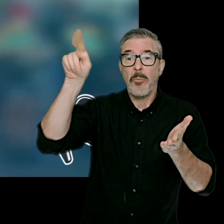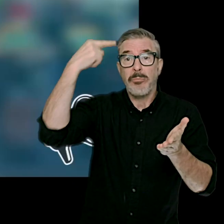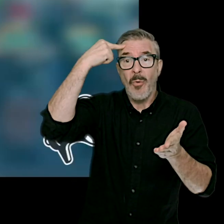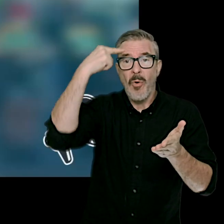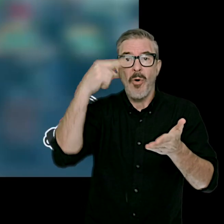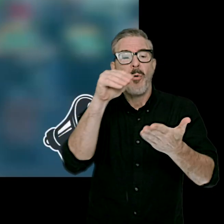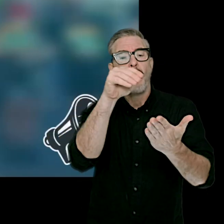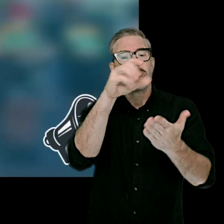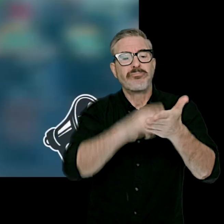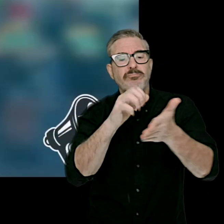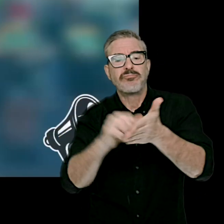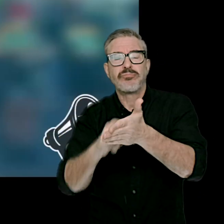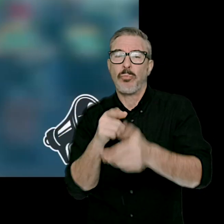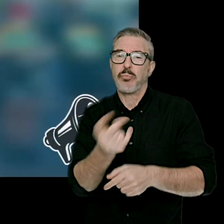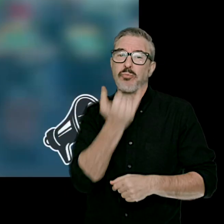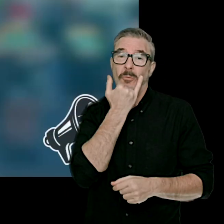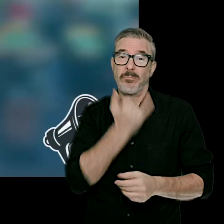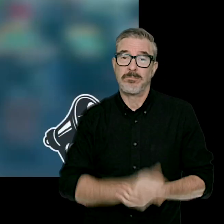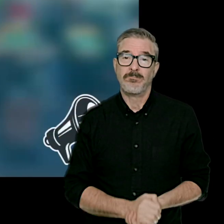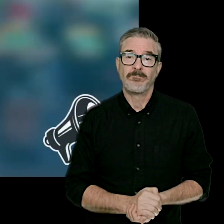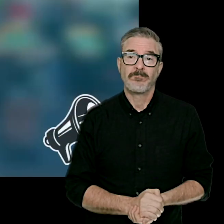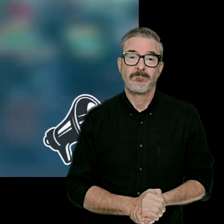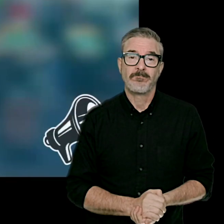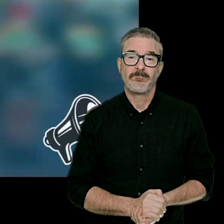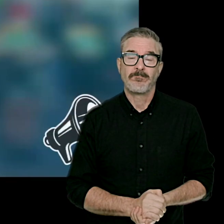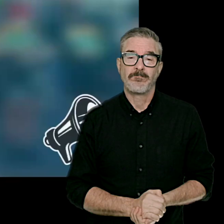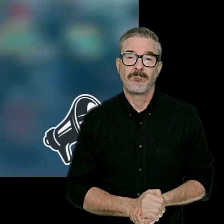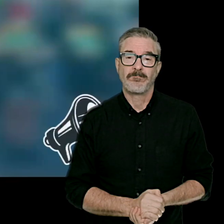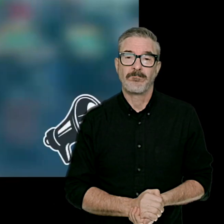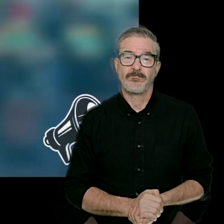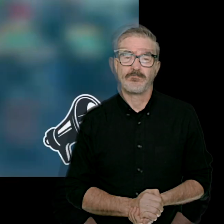examples, the date you paid for it, and what was it for.